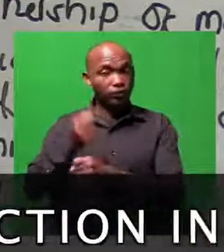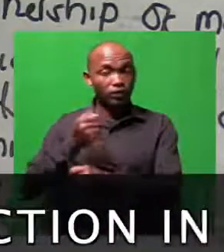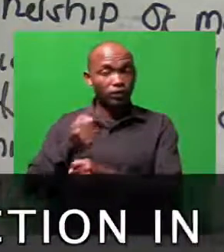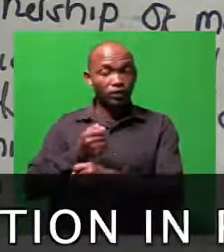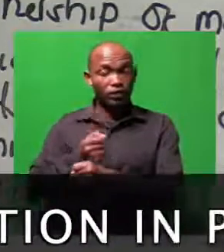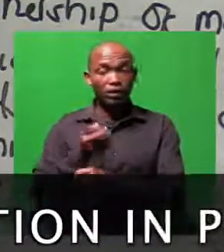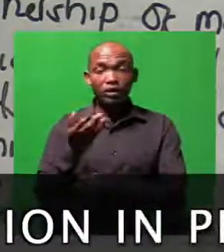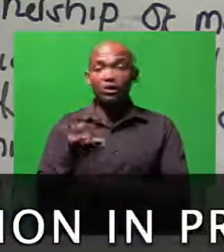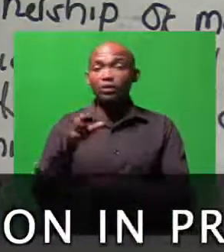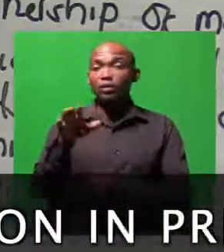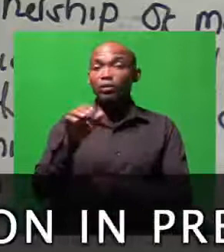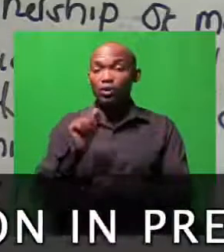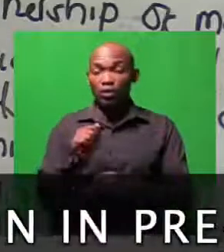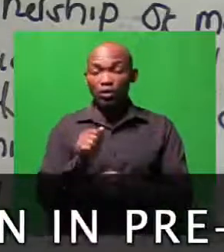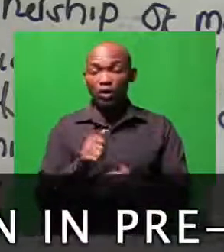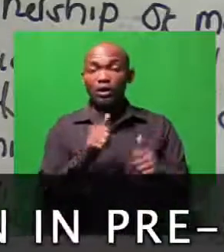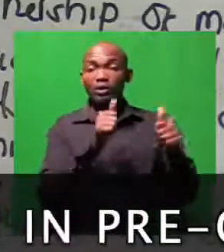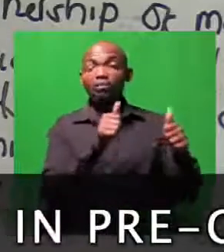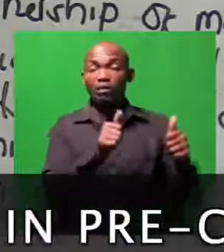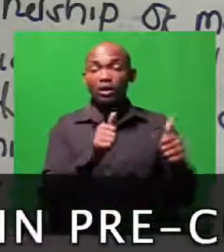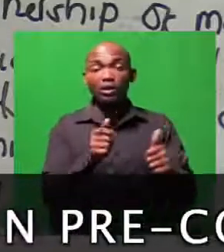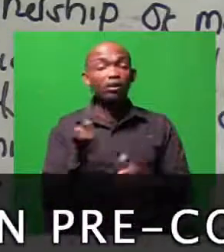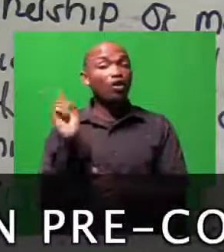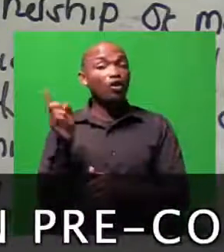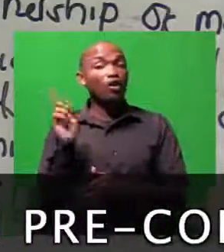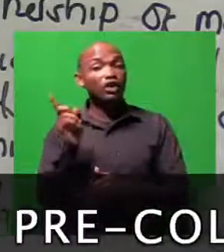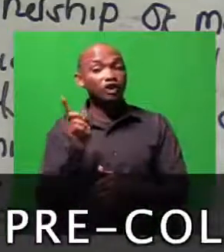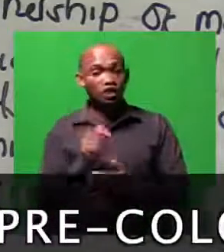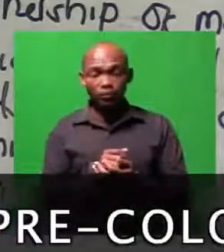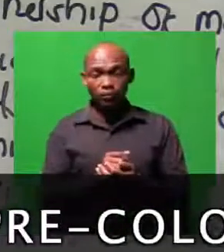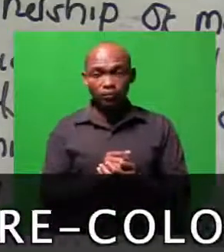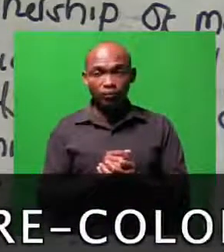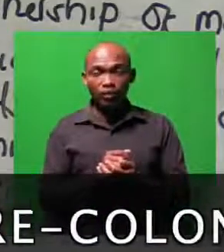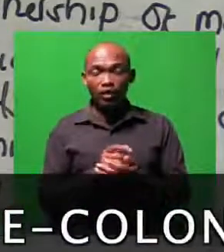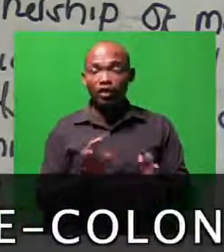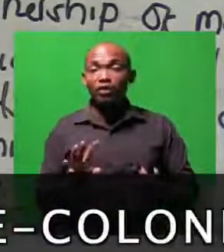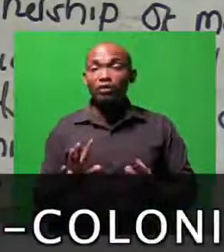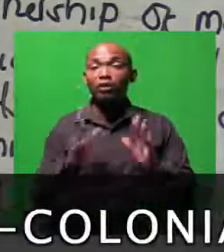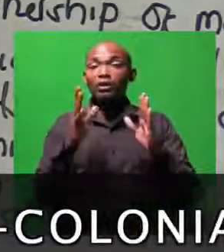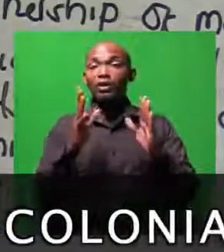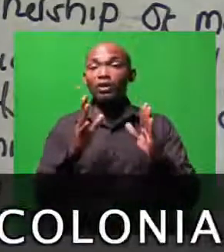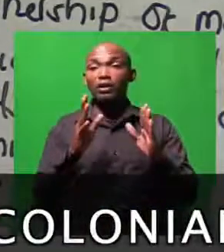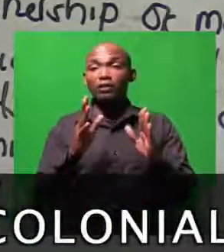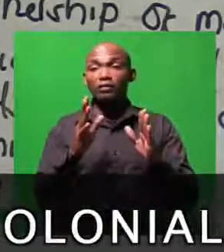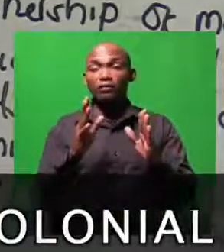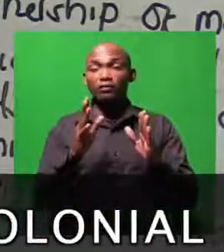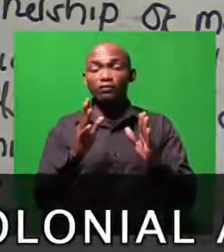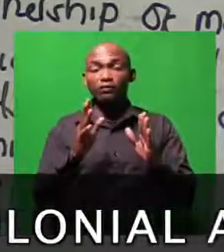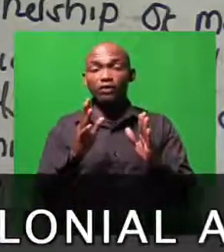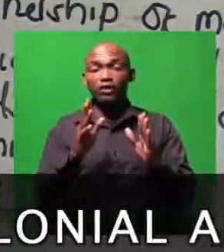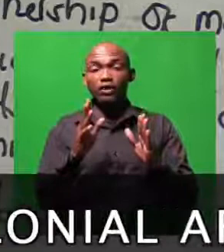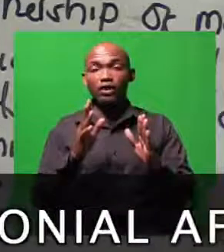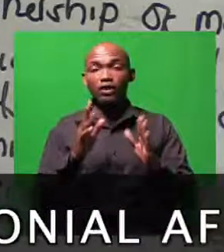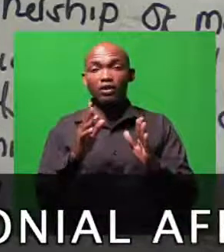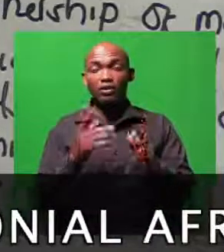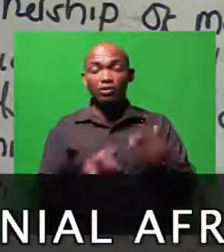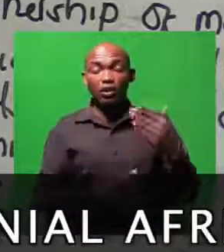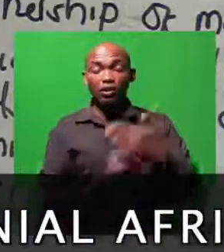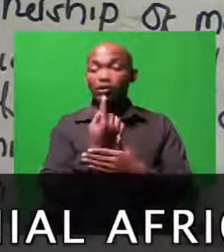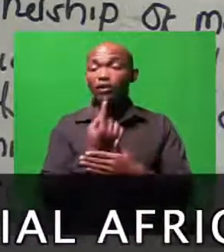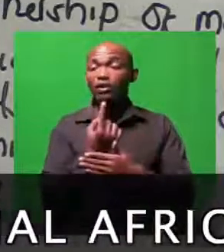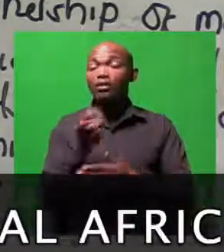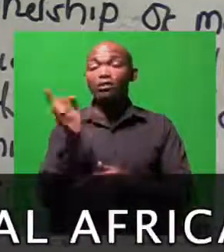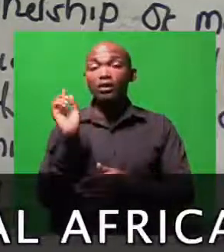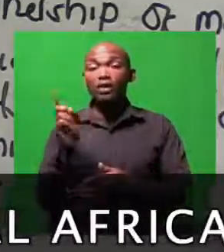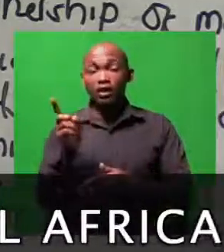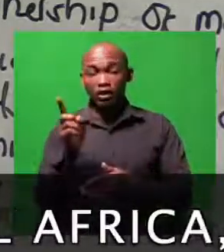mineral extraction. This is what we call depending on nature. You live according to